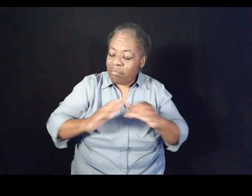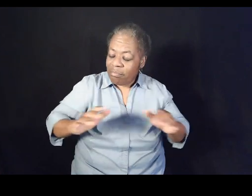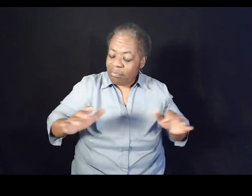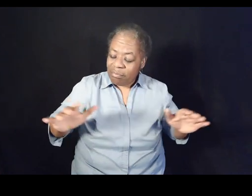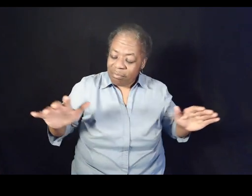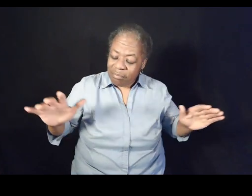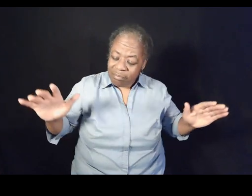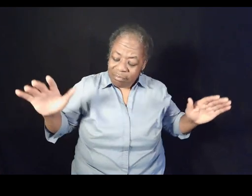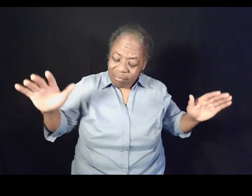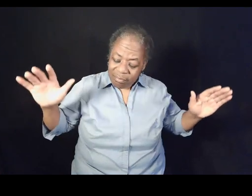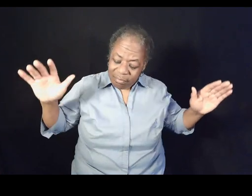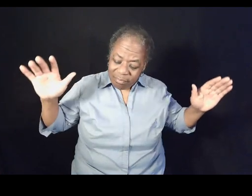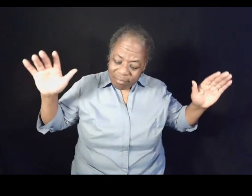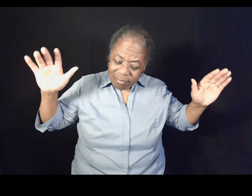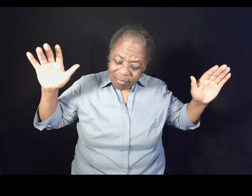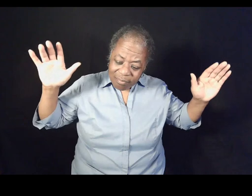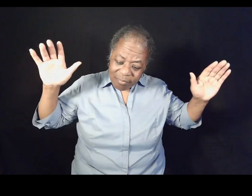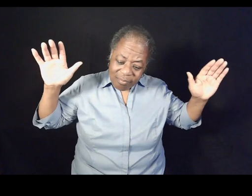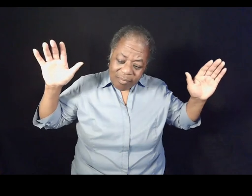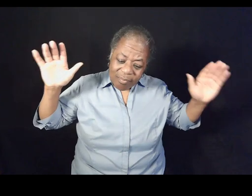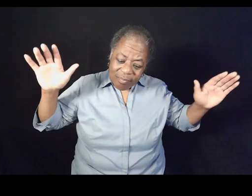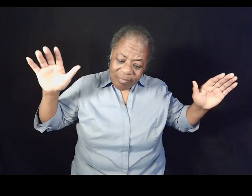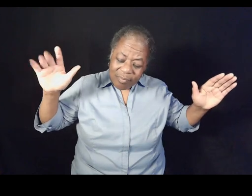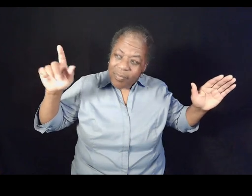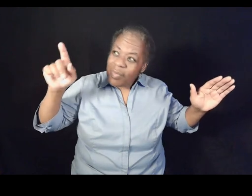And as you